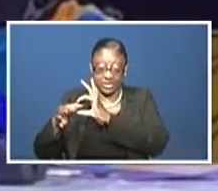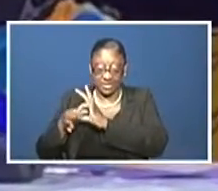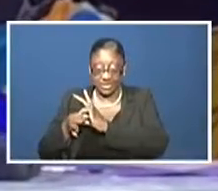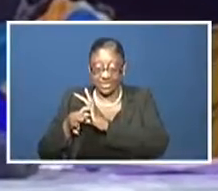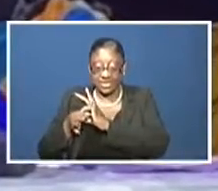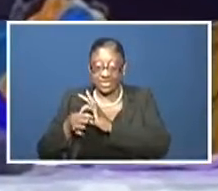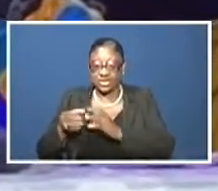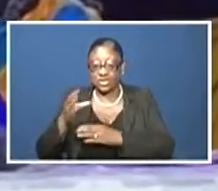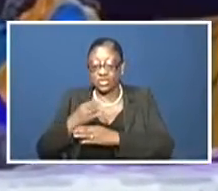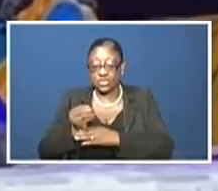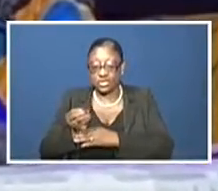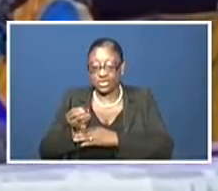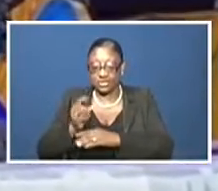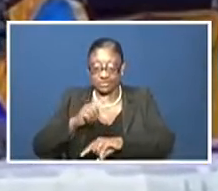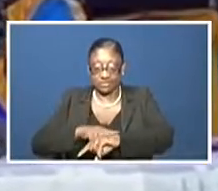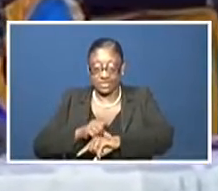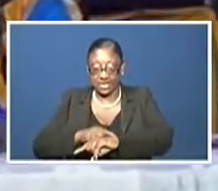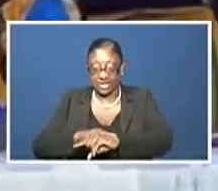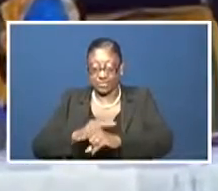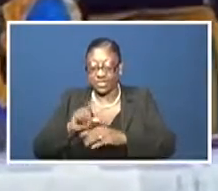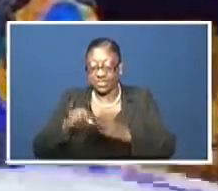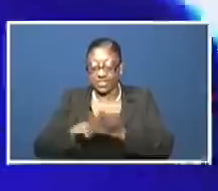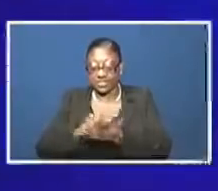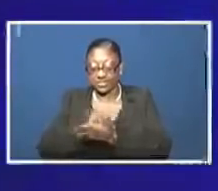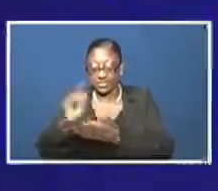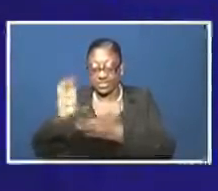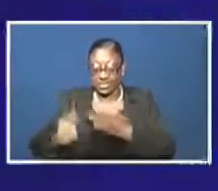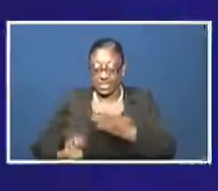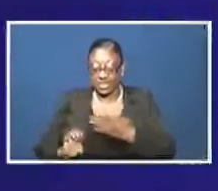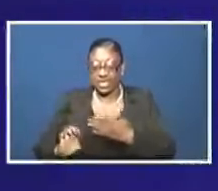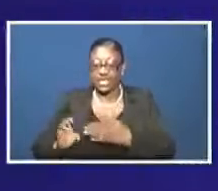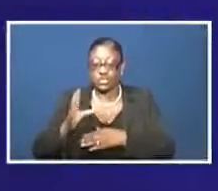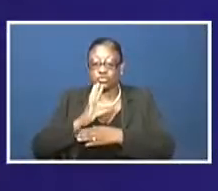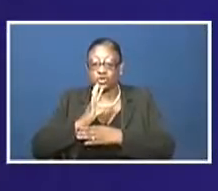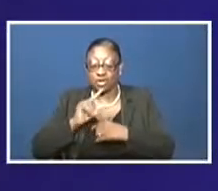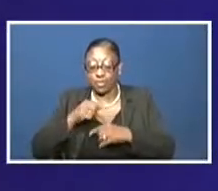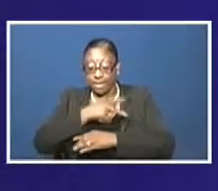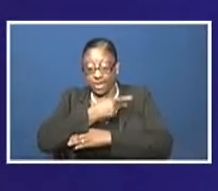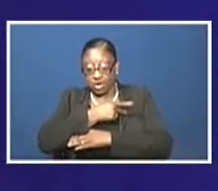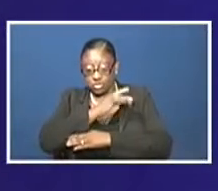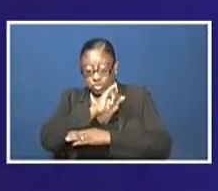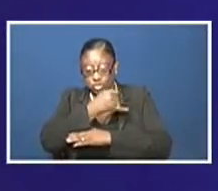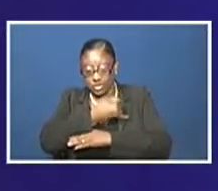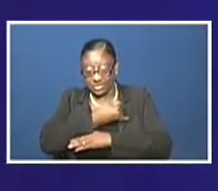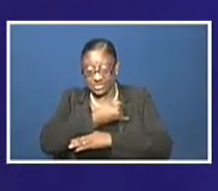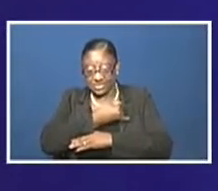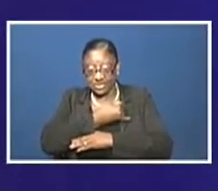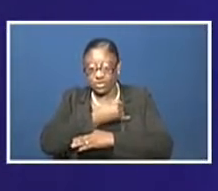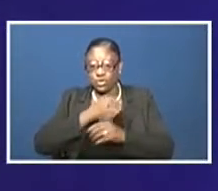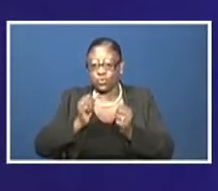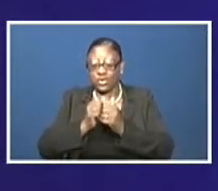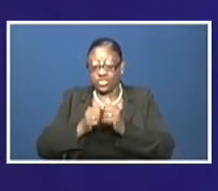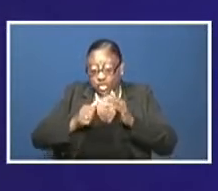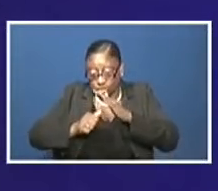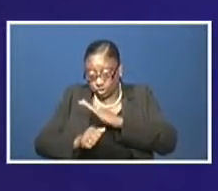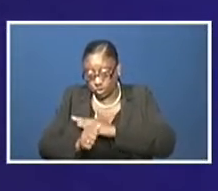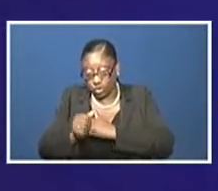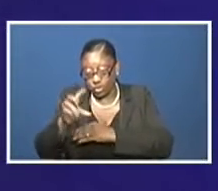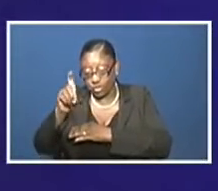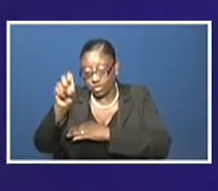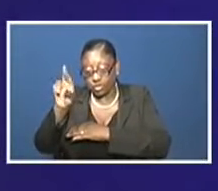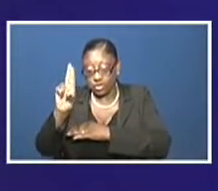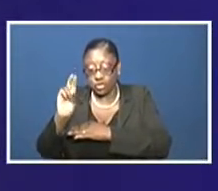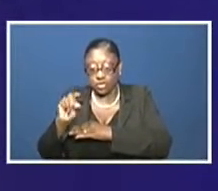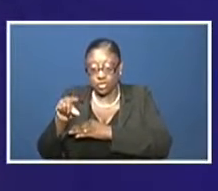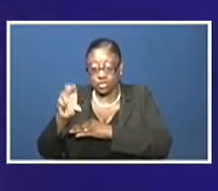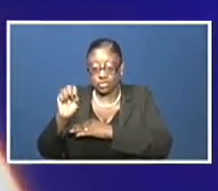Baseball organization over the weekend. This is 16-year-old Paris Johnson inked a deal with the LA Dodgers at a press conference